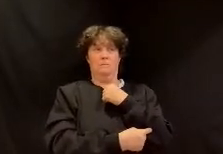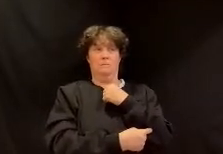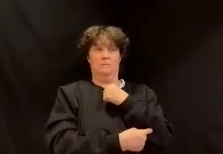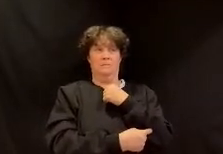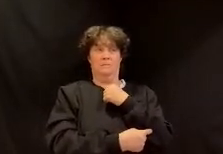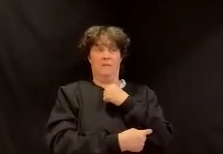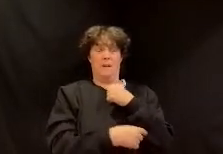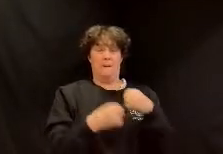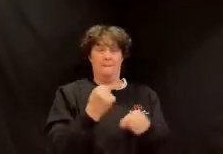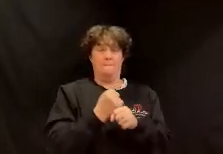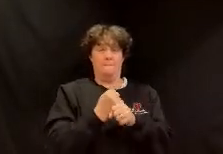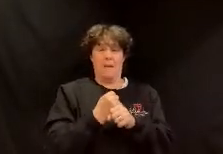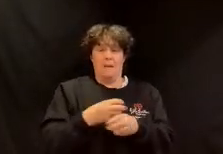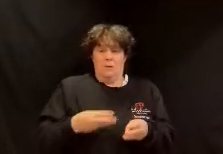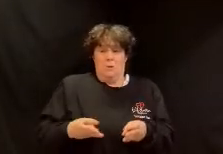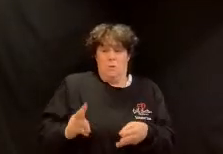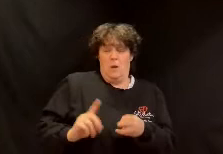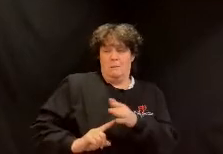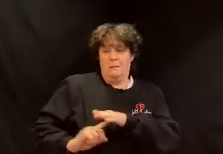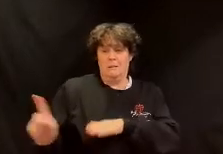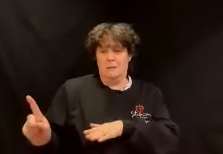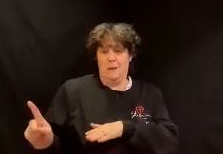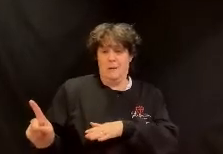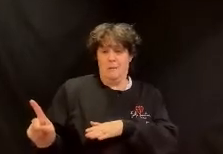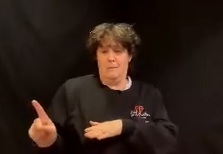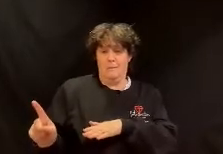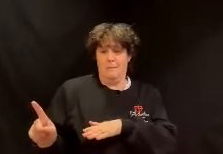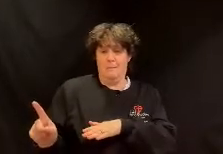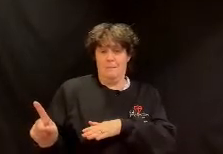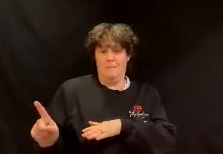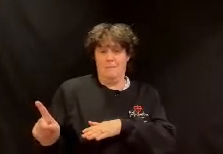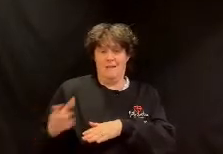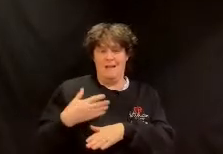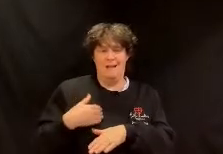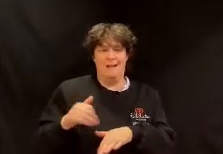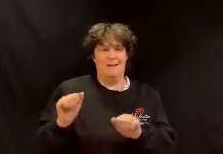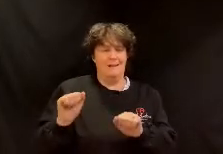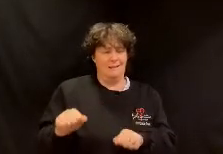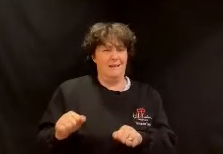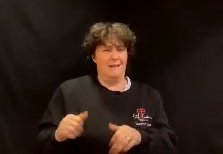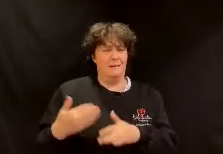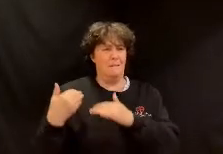He makes the way of escape that you can bear it.